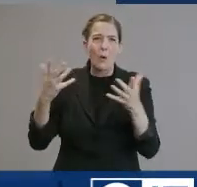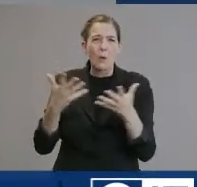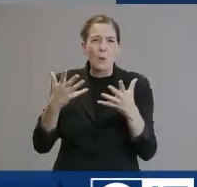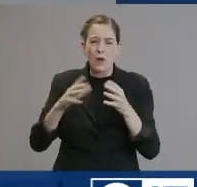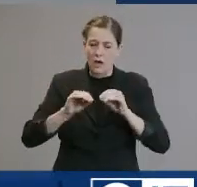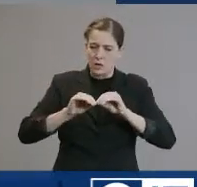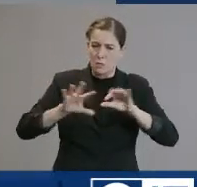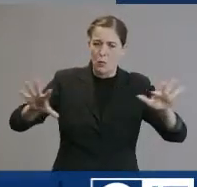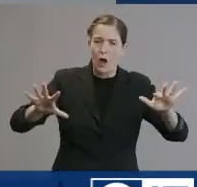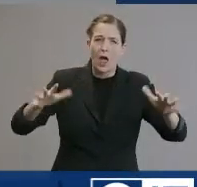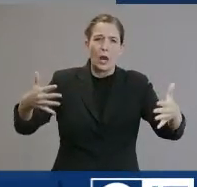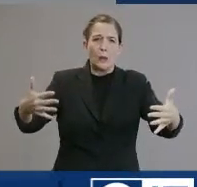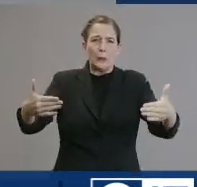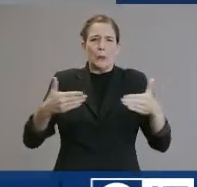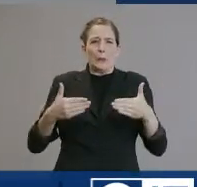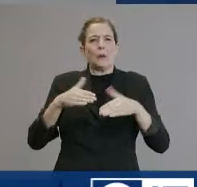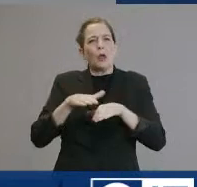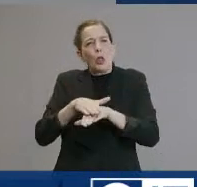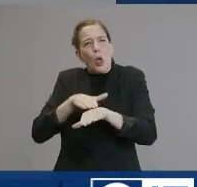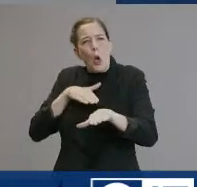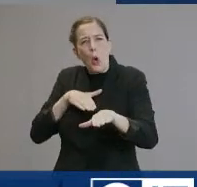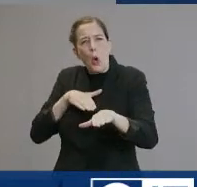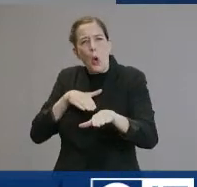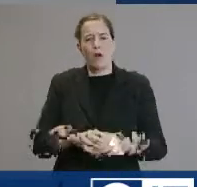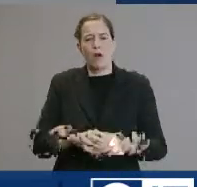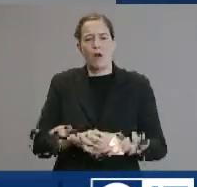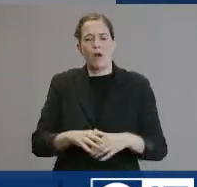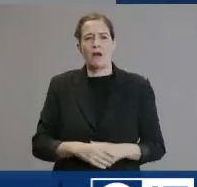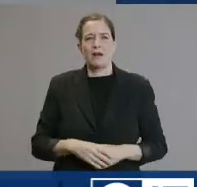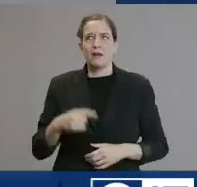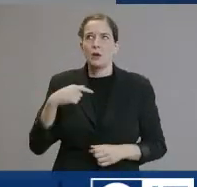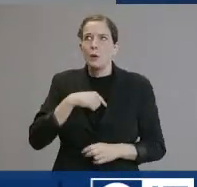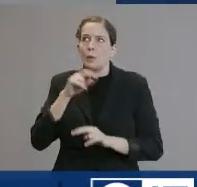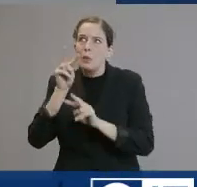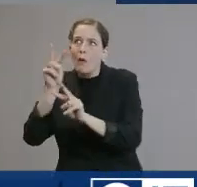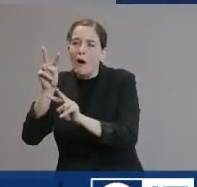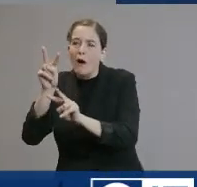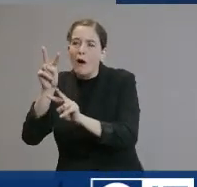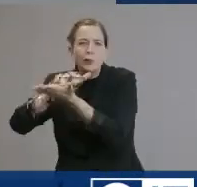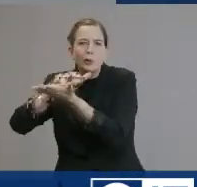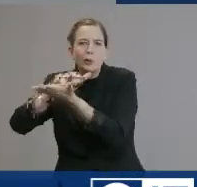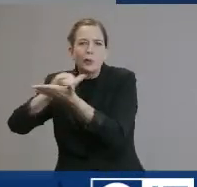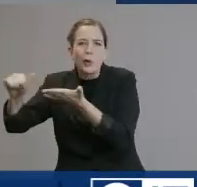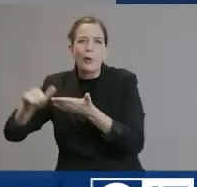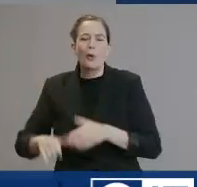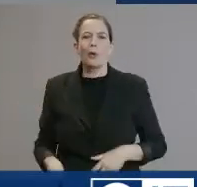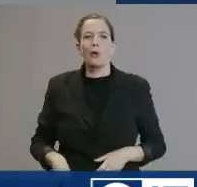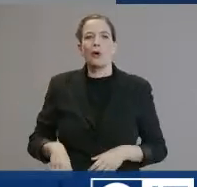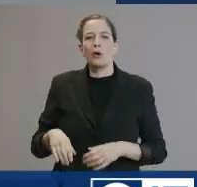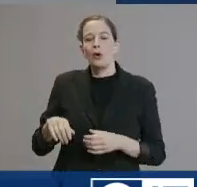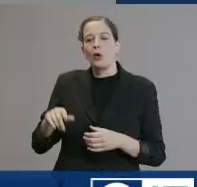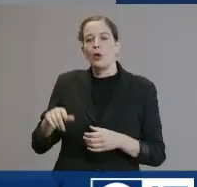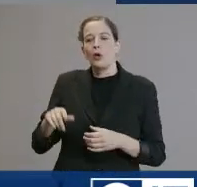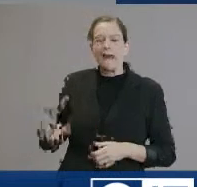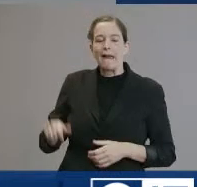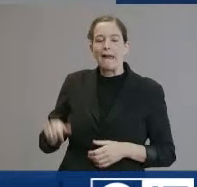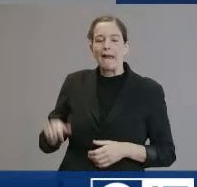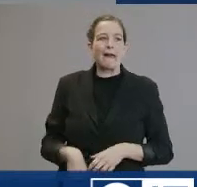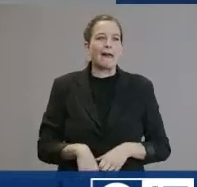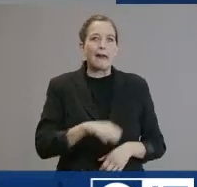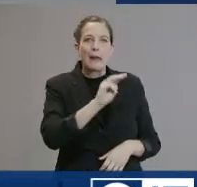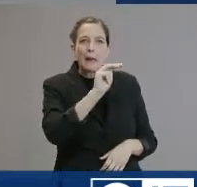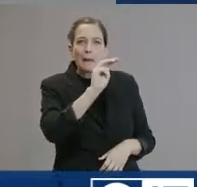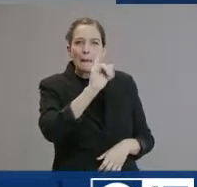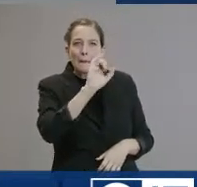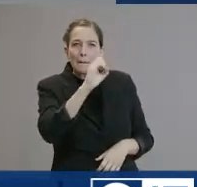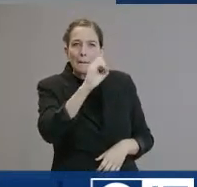in New York and Louisiana and Michigan, the Eastern Seaboard, other places that were hit first and